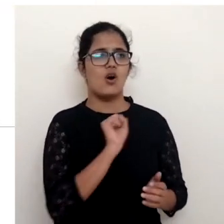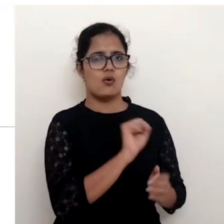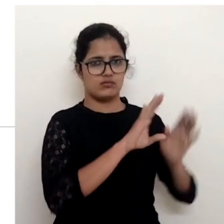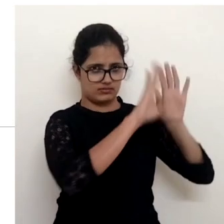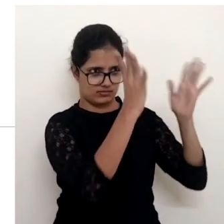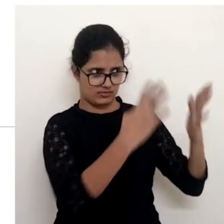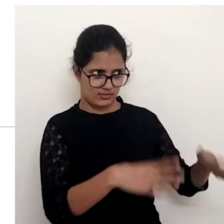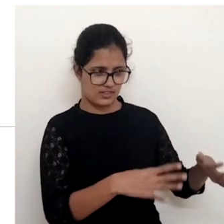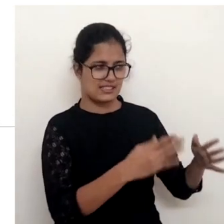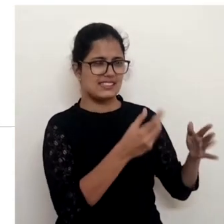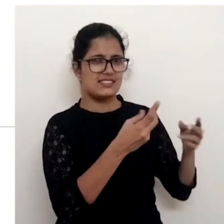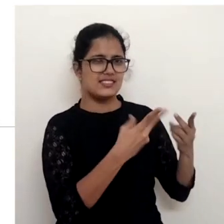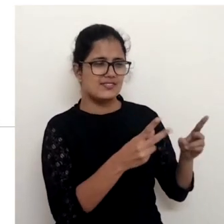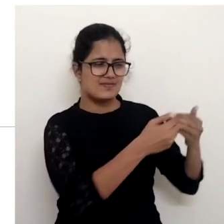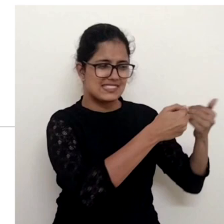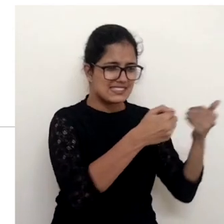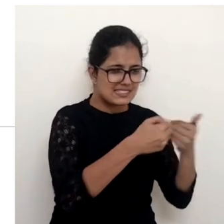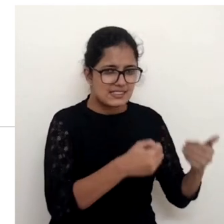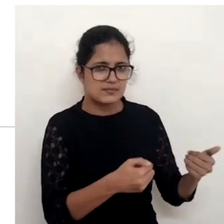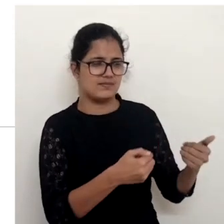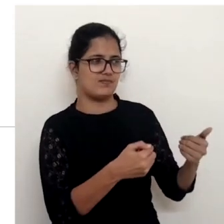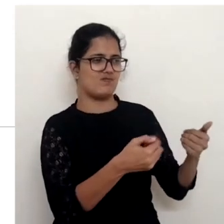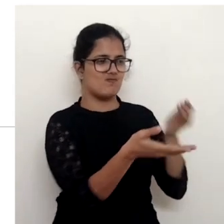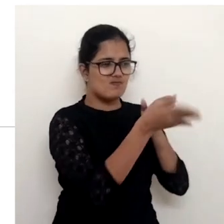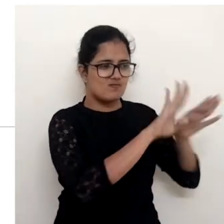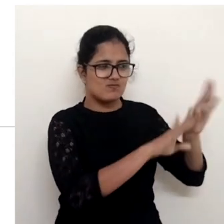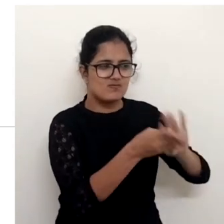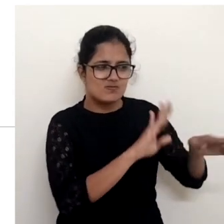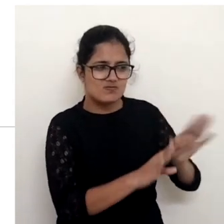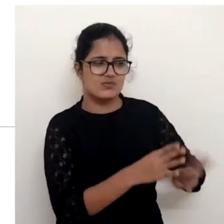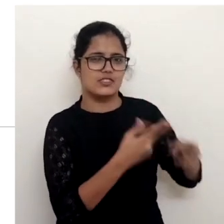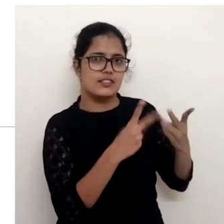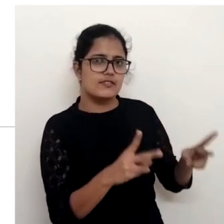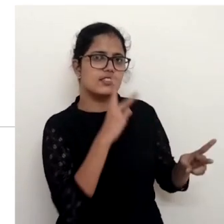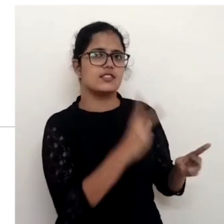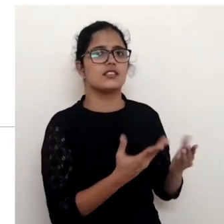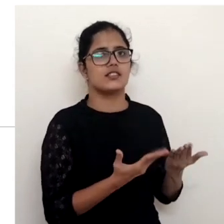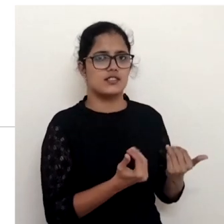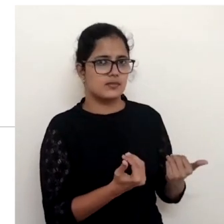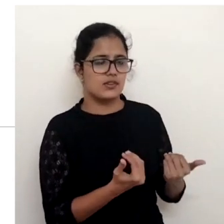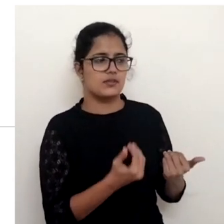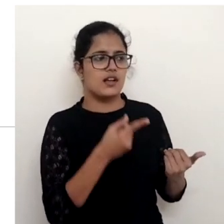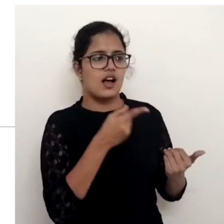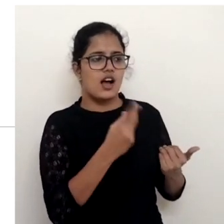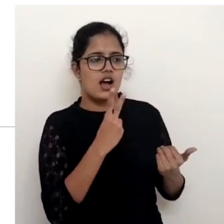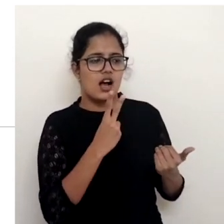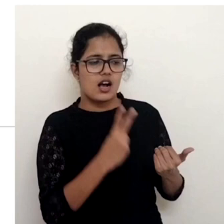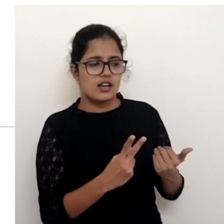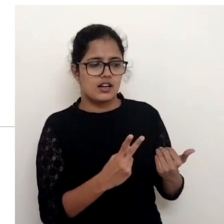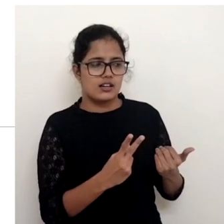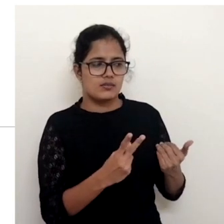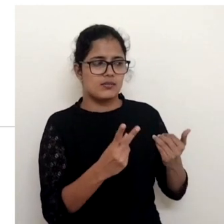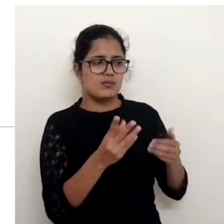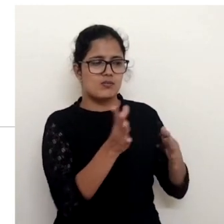There are a remarkable number of recesses, folds. You almost kind of sense mobility